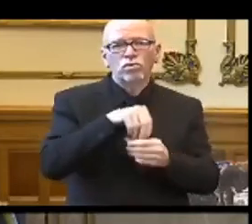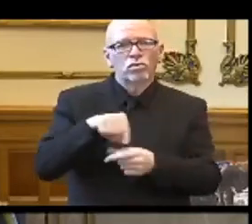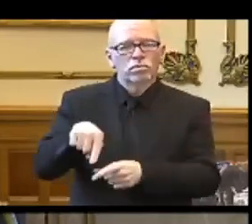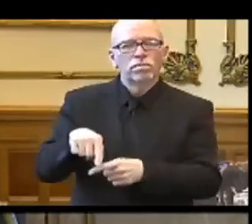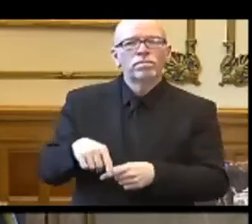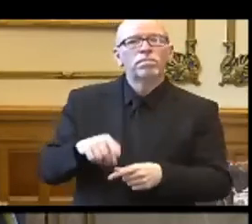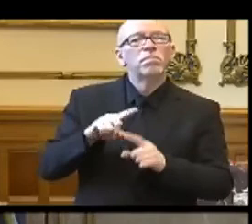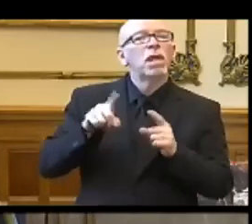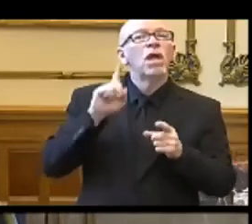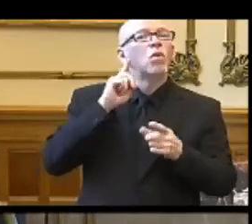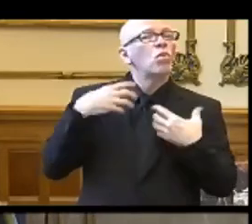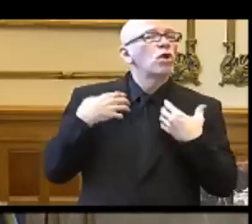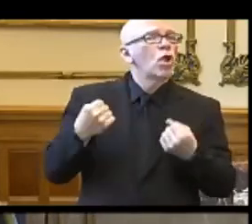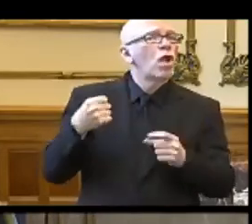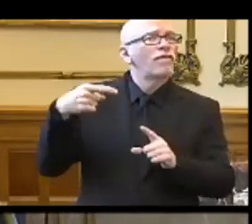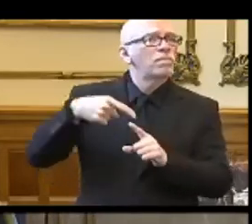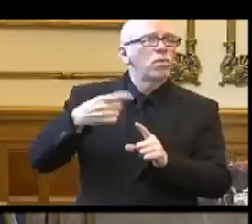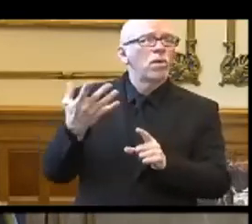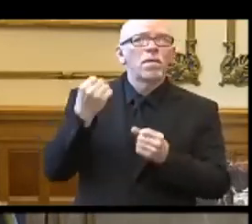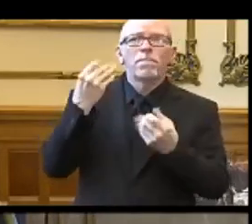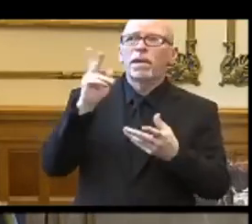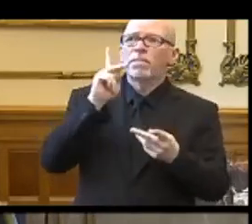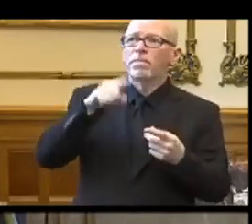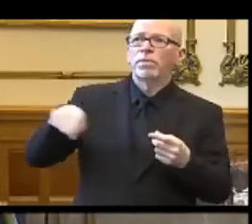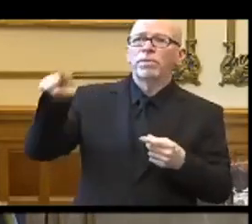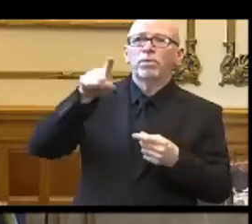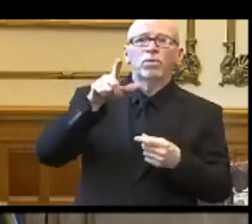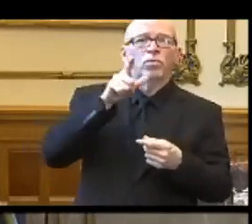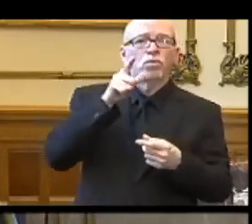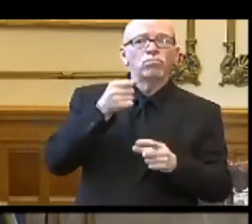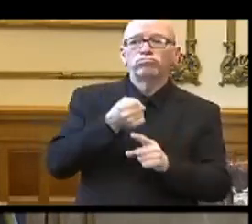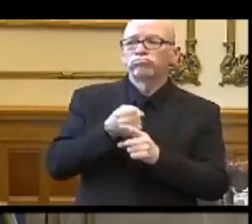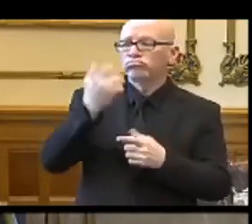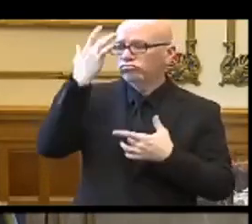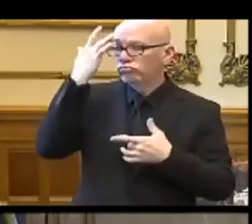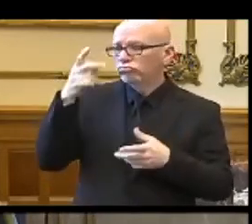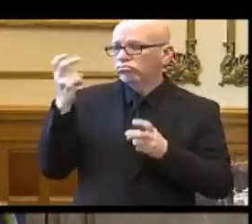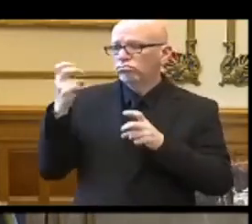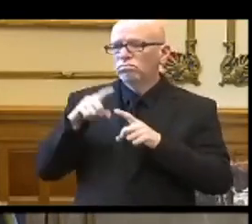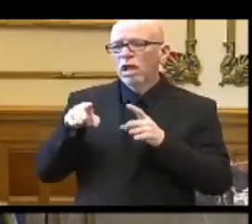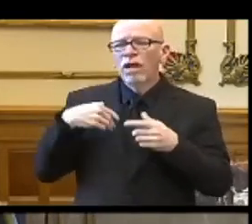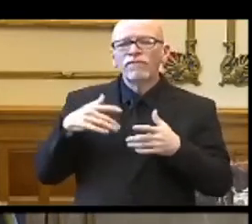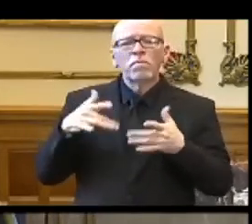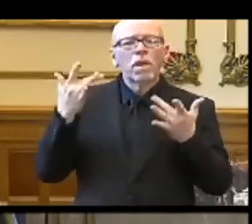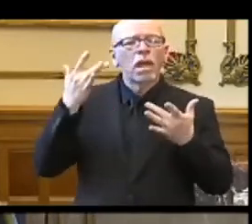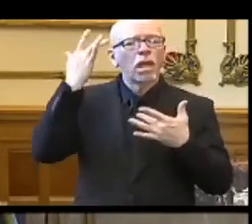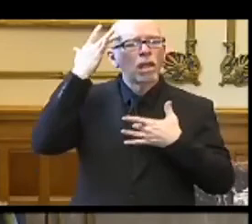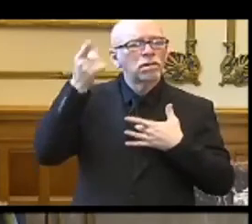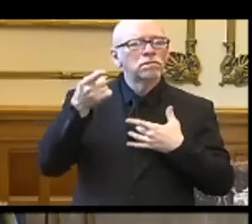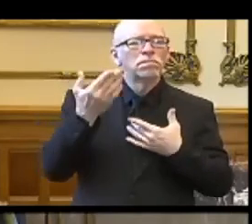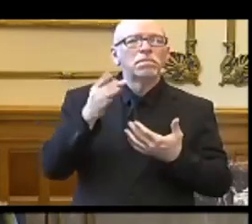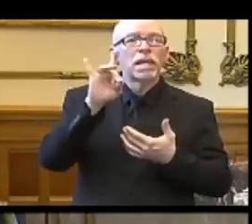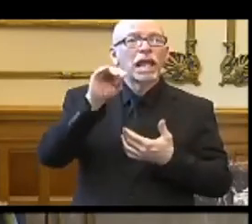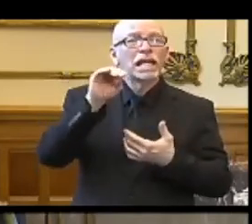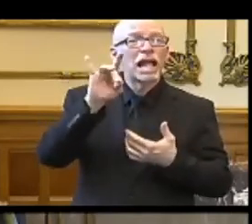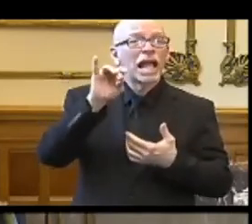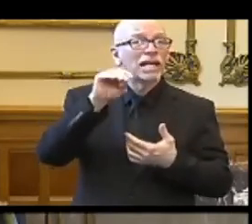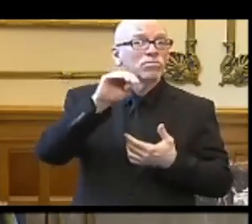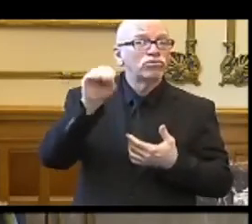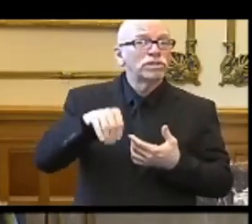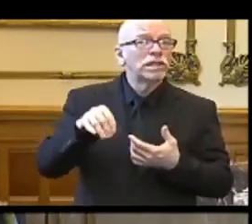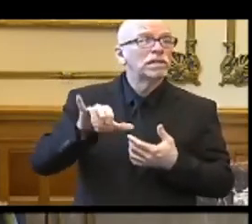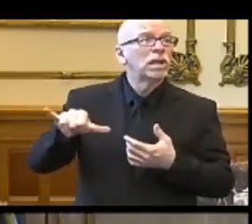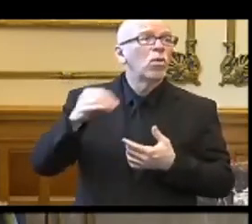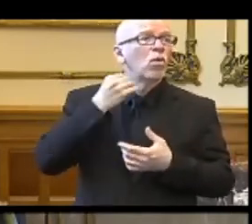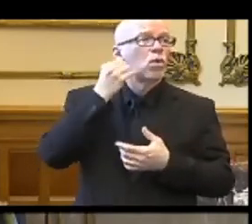recovery is that there are so many individuals out there that may have fallen ill but had mild illnesses. That 80% that we know just kind of stayed